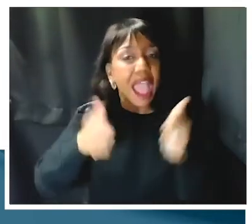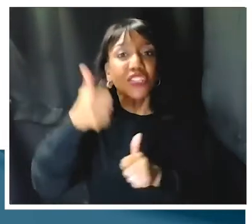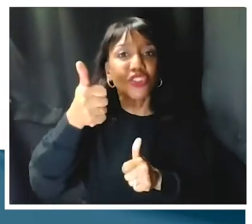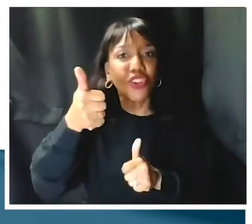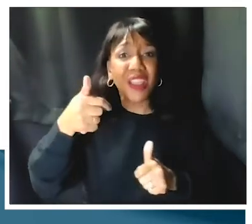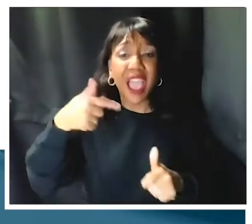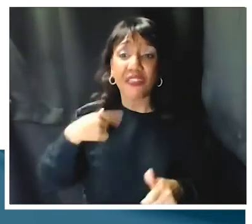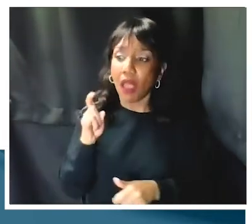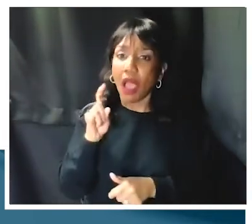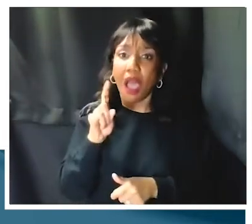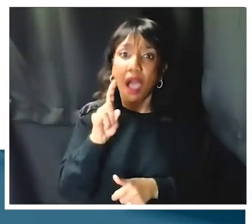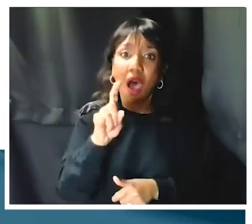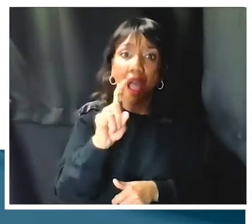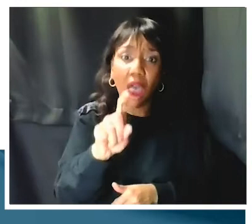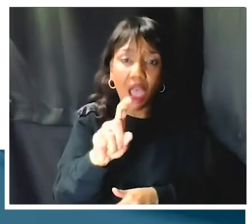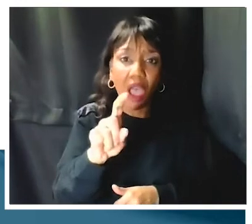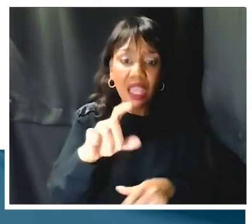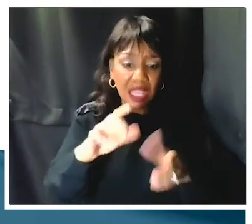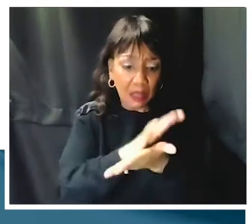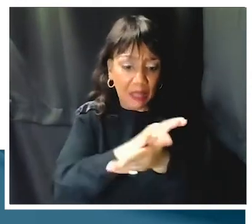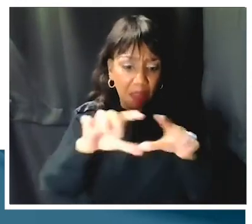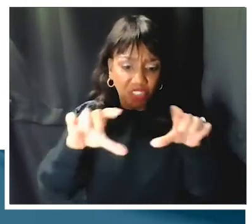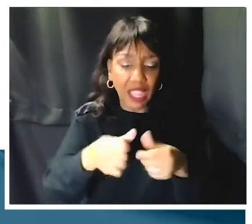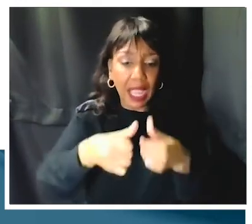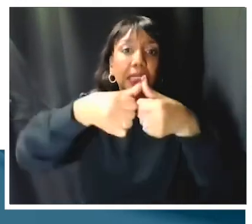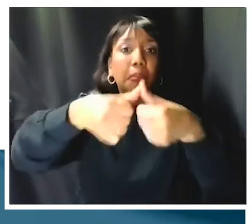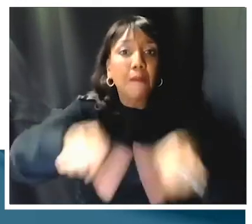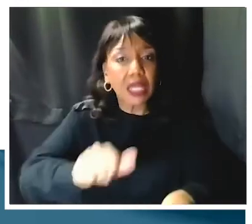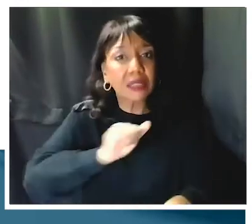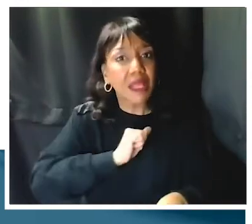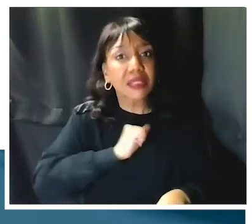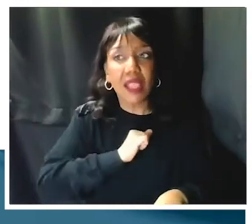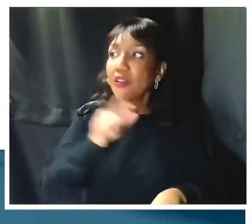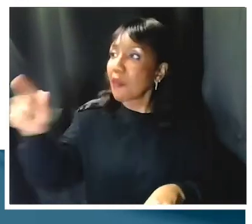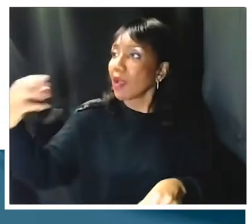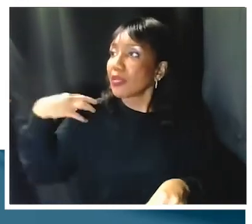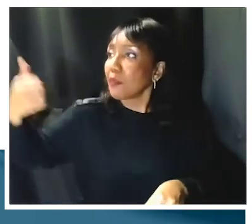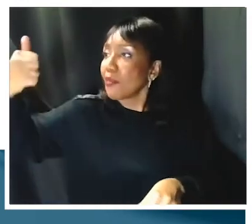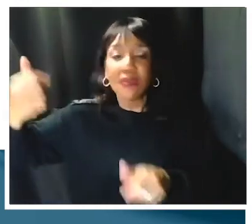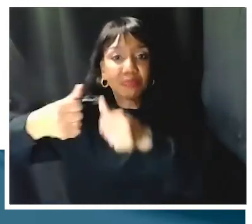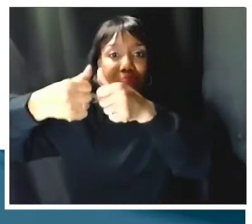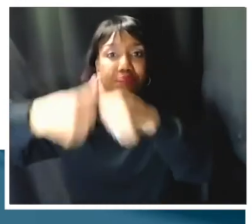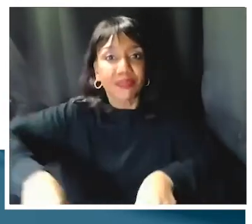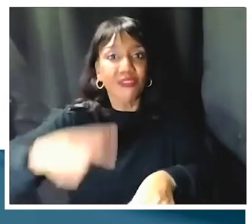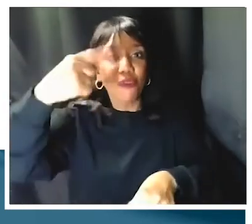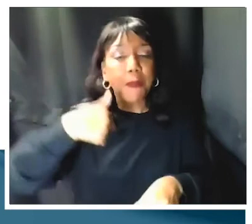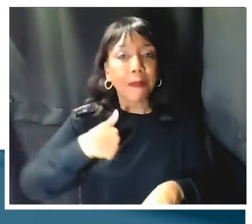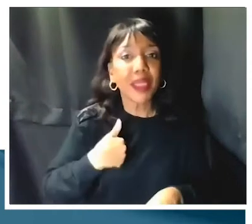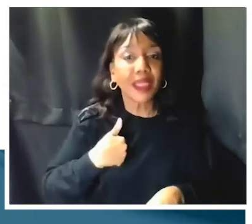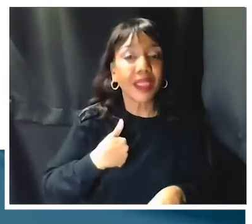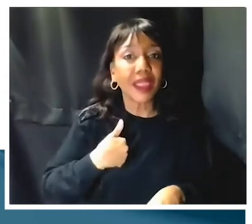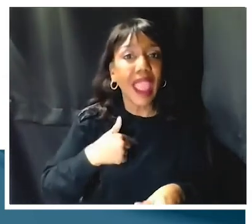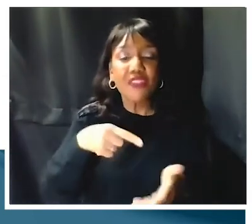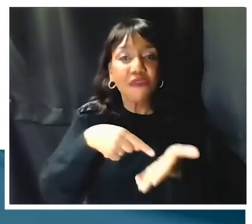because you don't have to take a paper check to the bank to deposit or cash or pay fees to a third